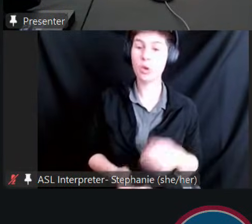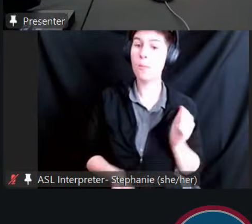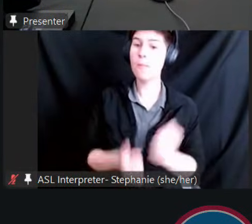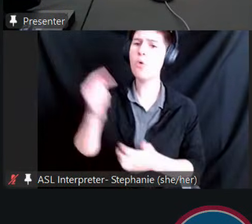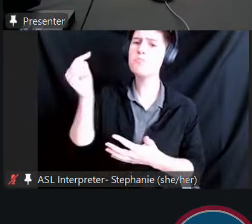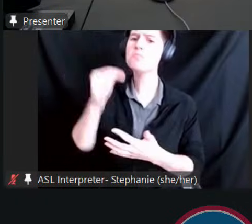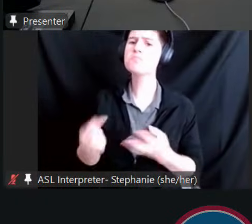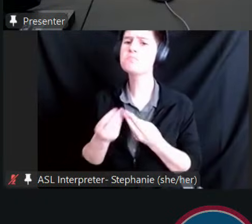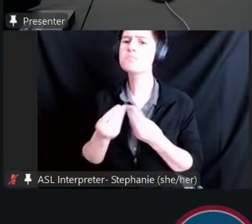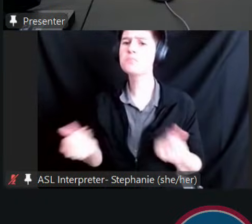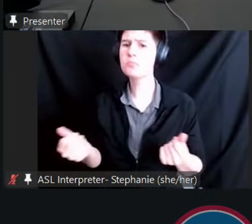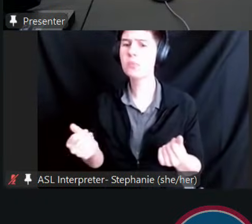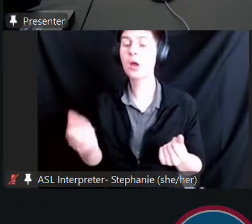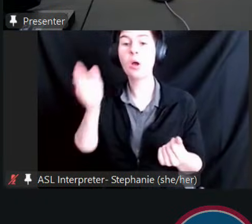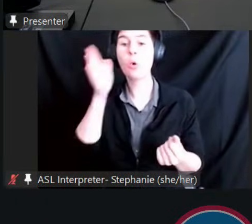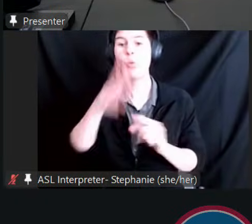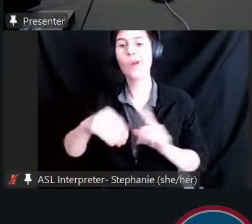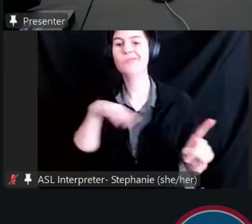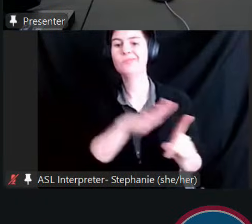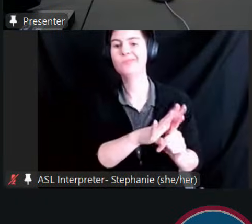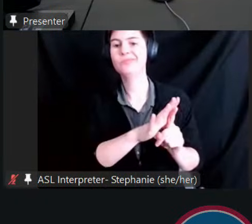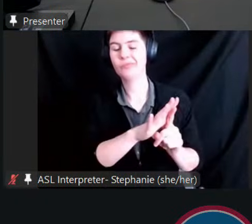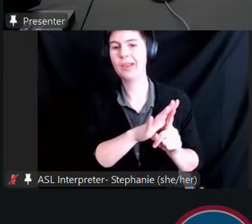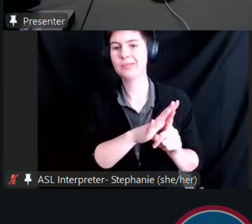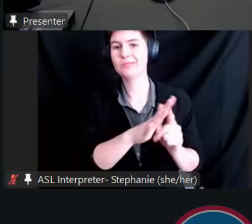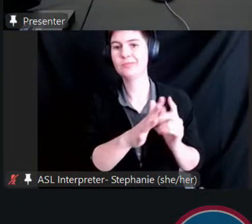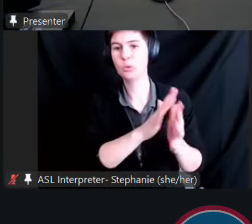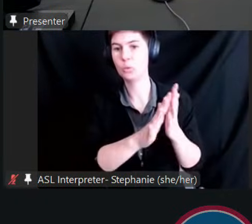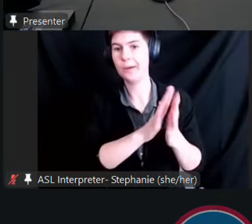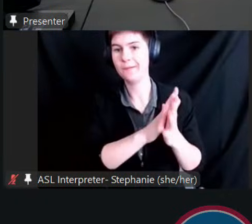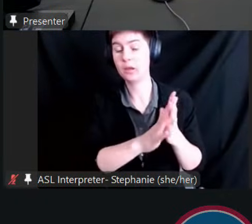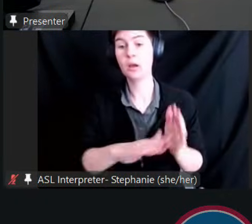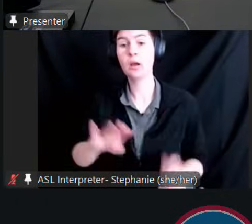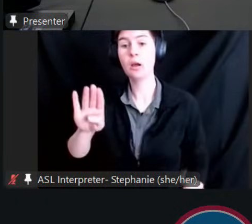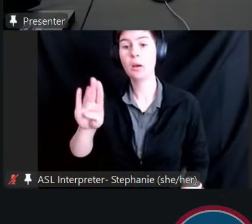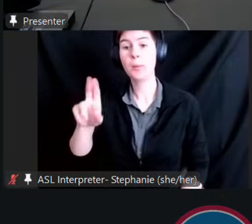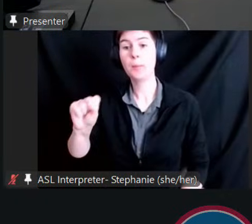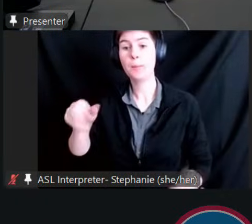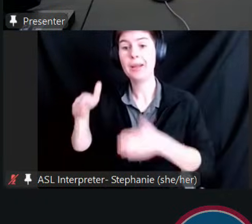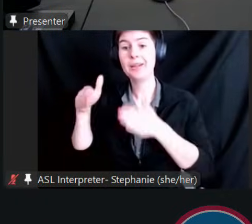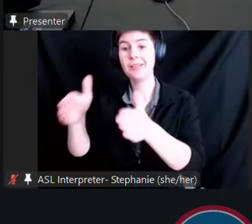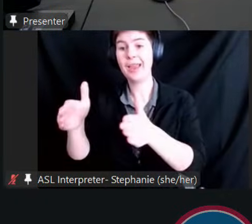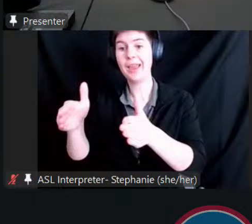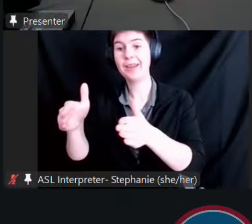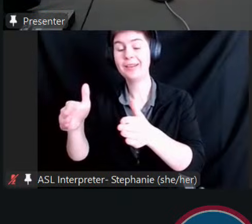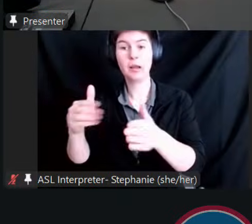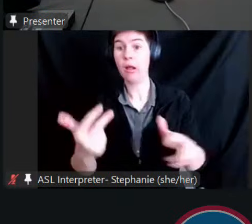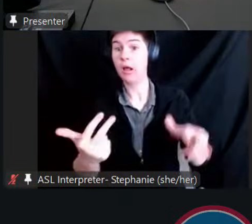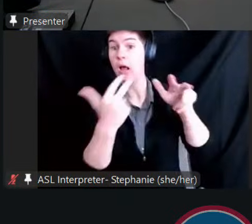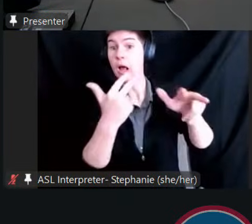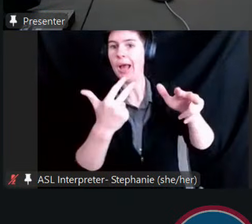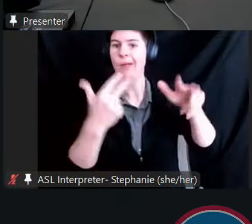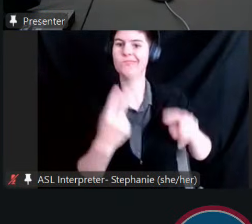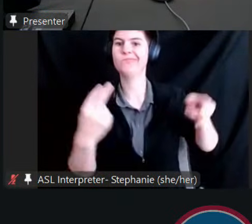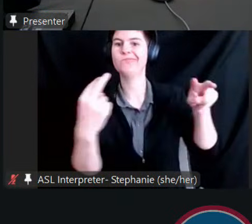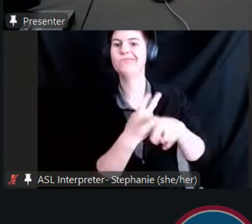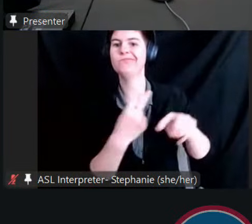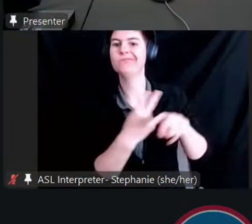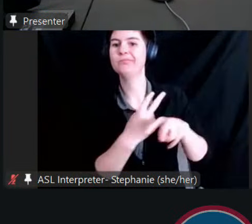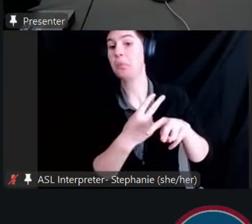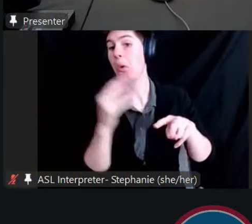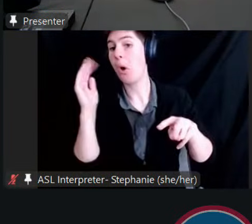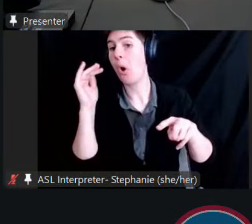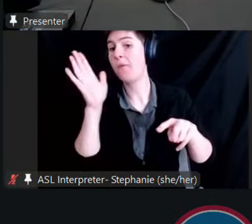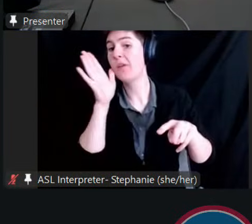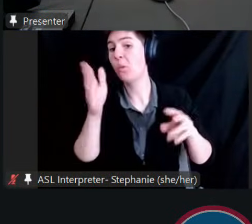traffic calming effects, narrowing between the bump out and a bus lane. And, it's just, hopefully we'll get those speeds closer to